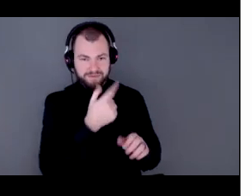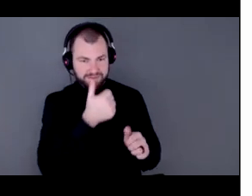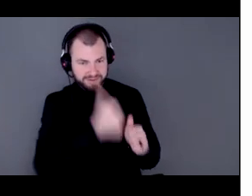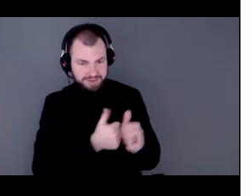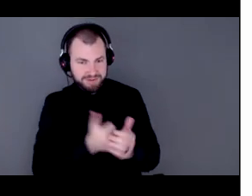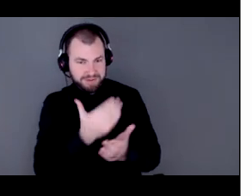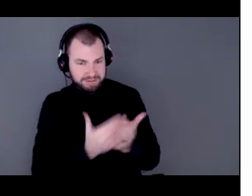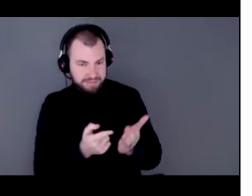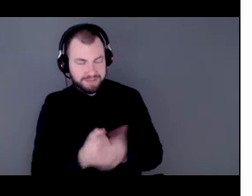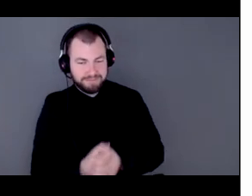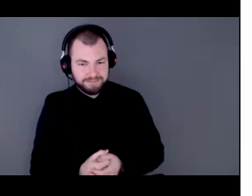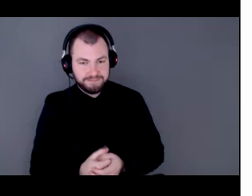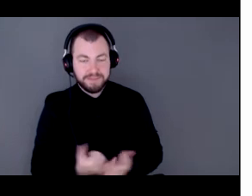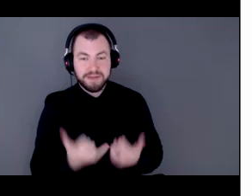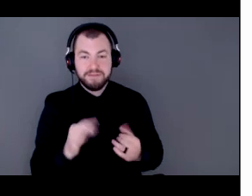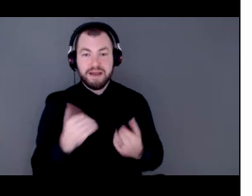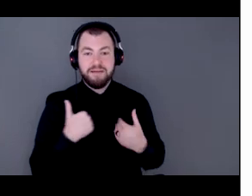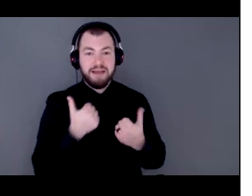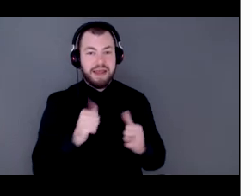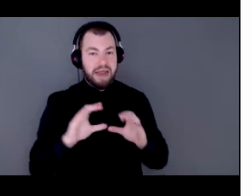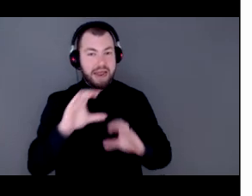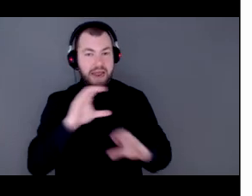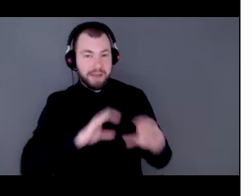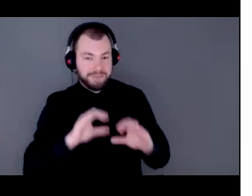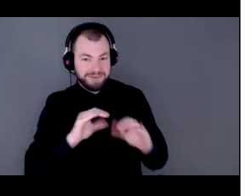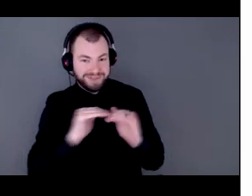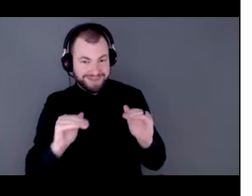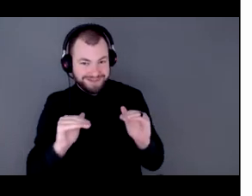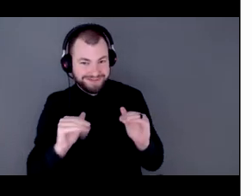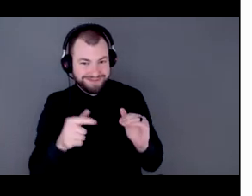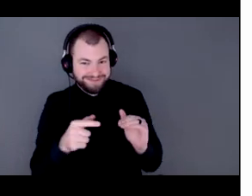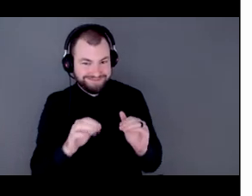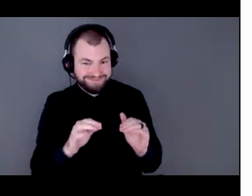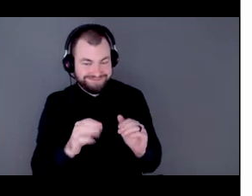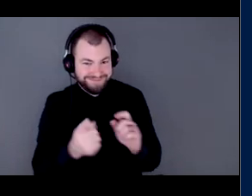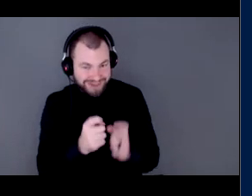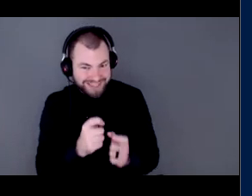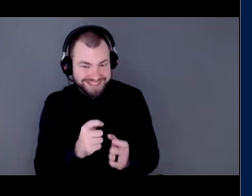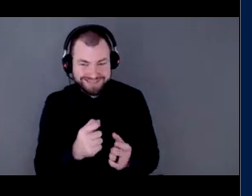if you have any chemistry level questions, please feel free to ask me.